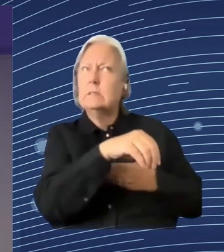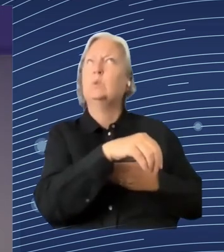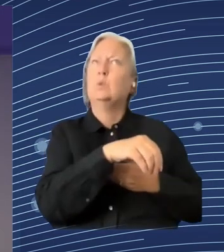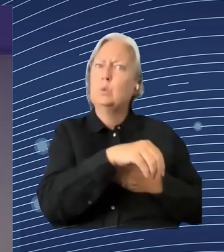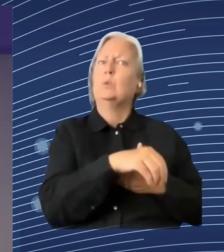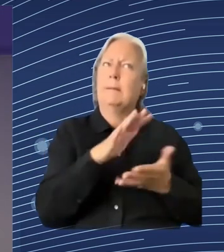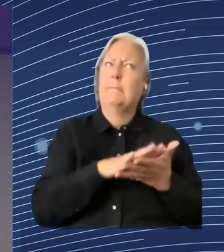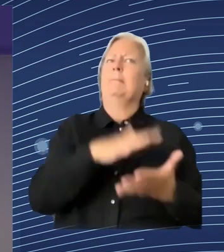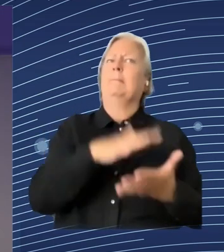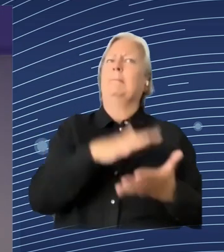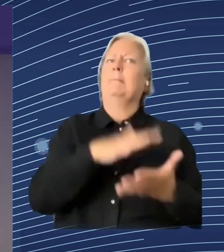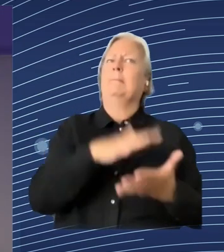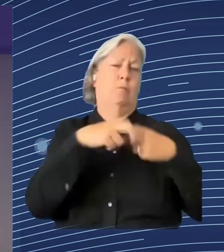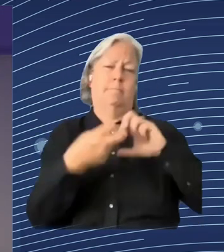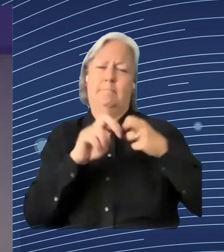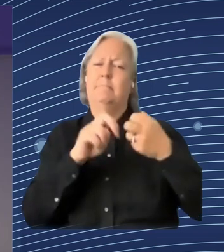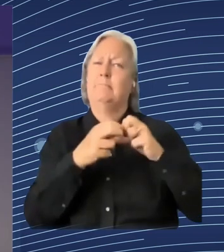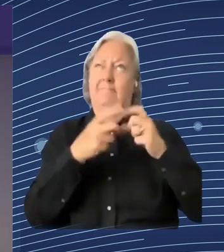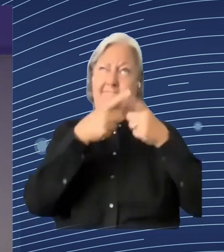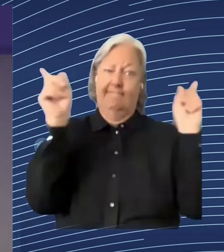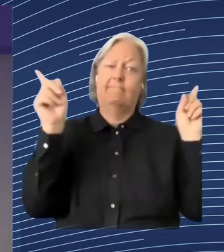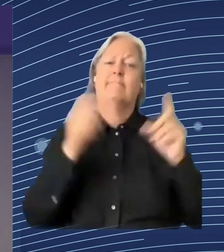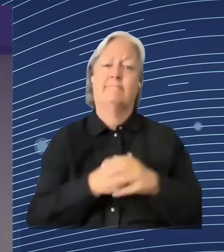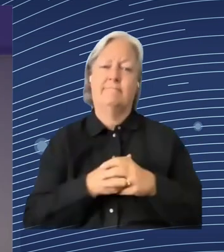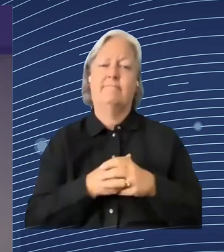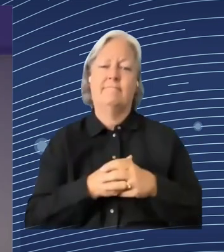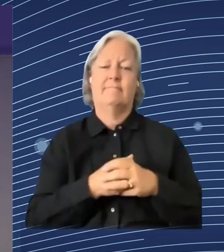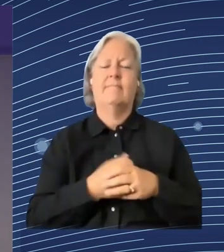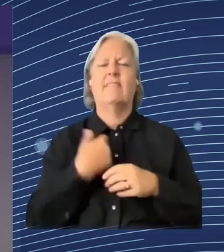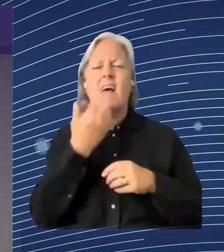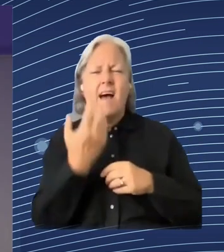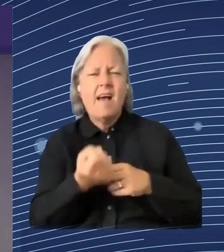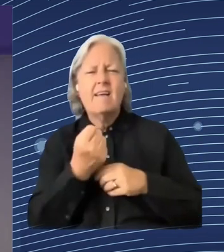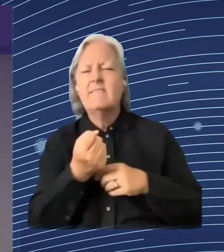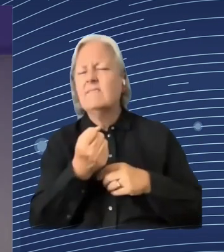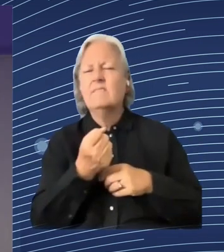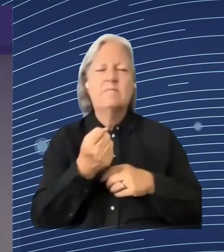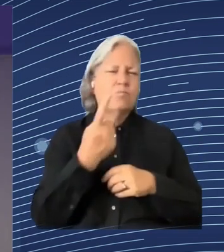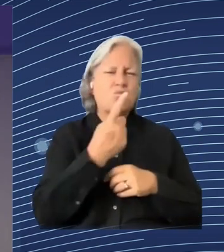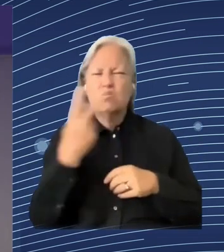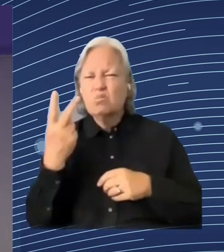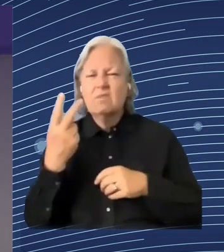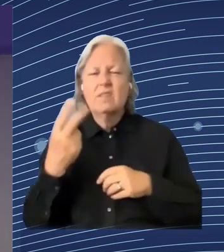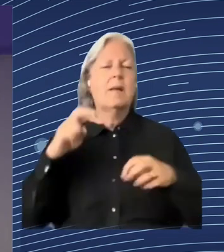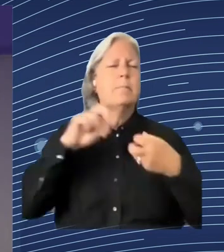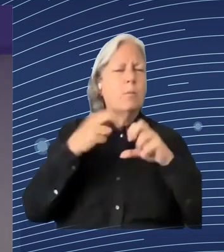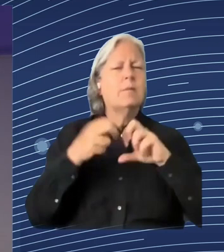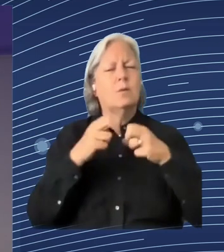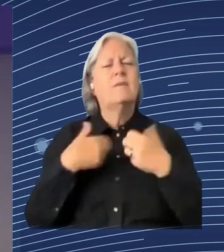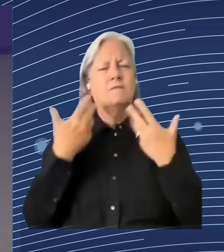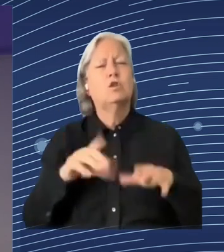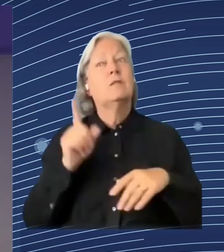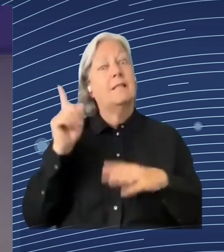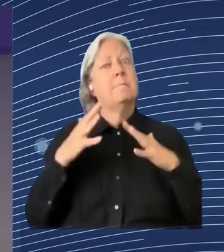it's we already have a couple of these issues were raised already in the US. I'm